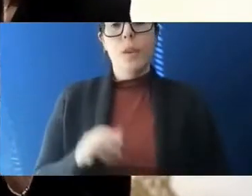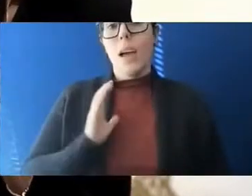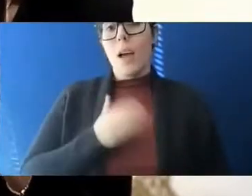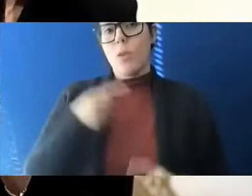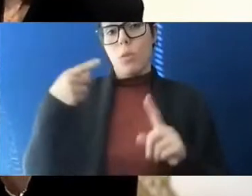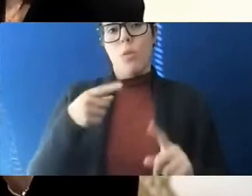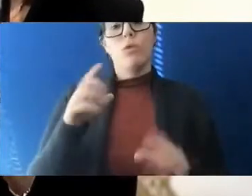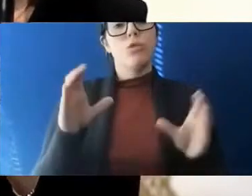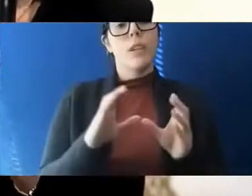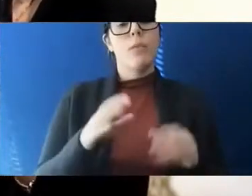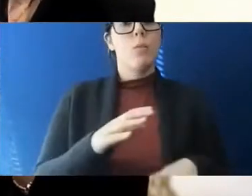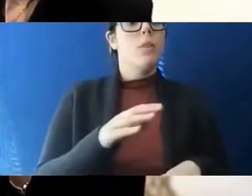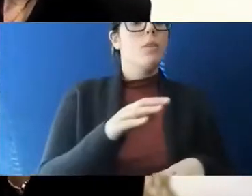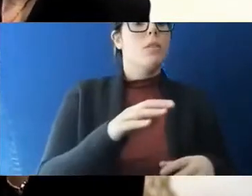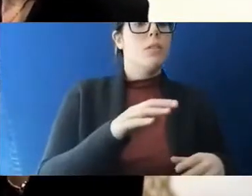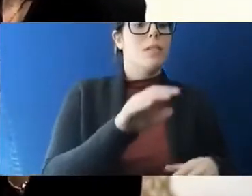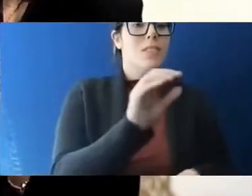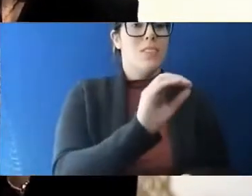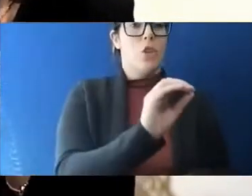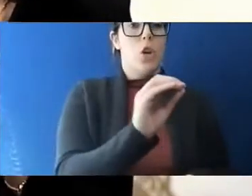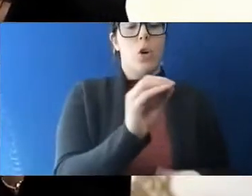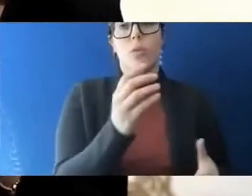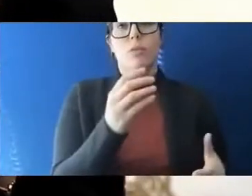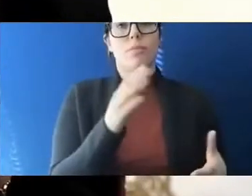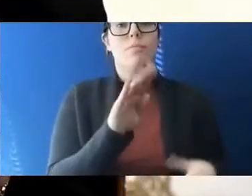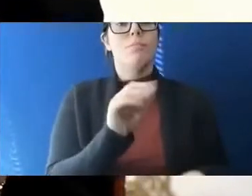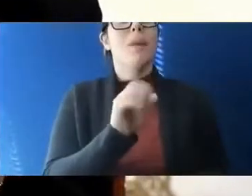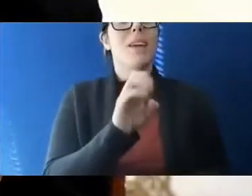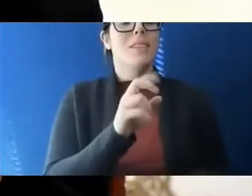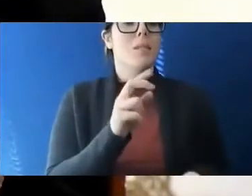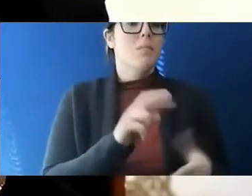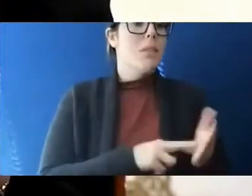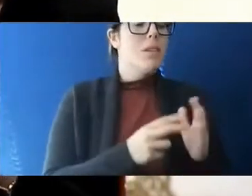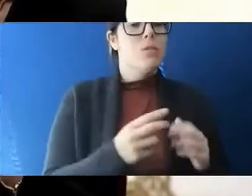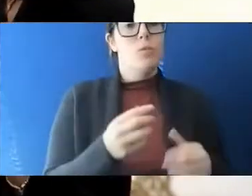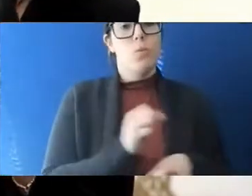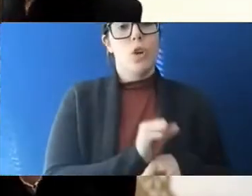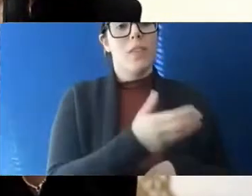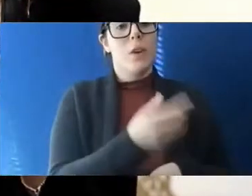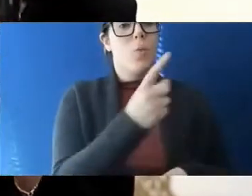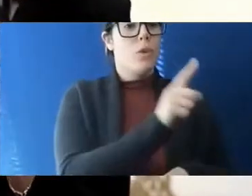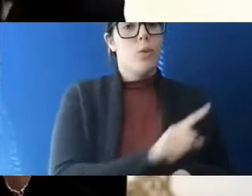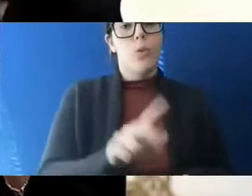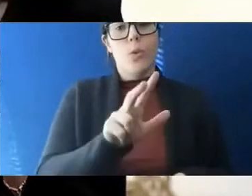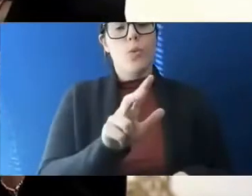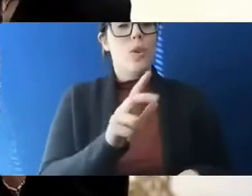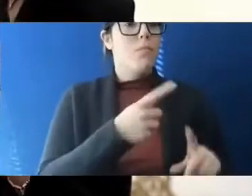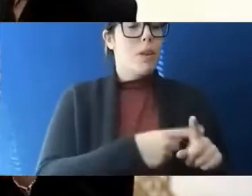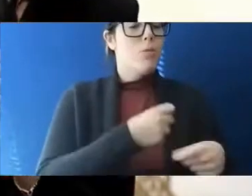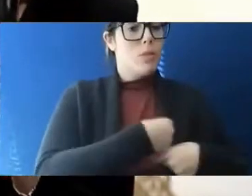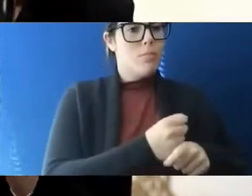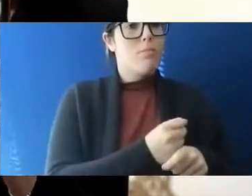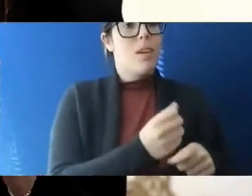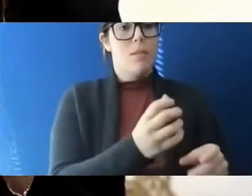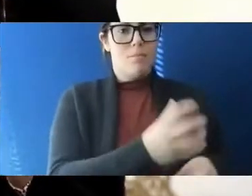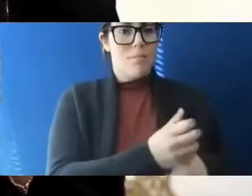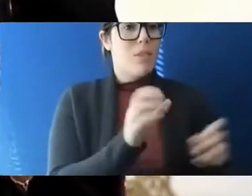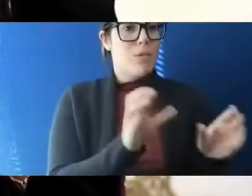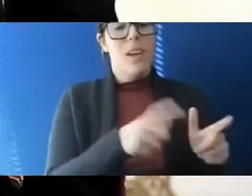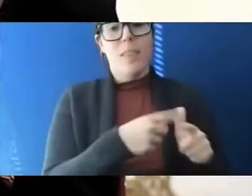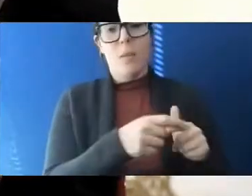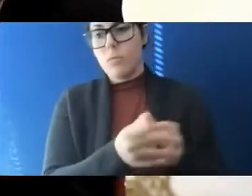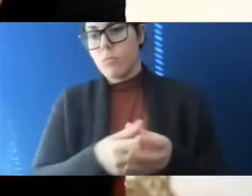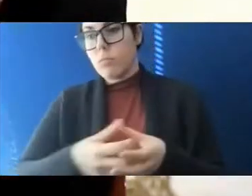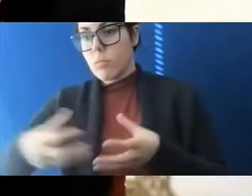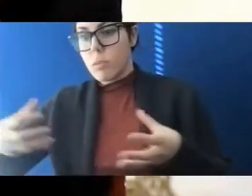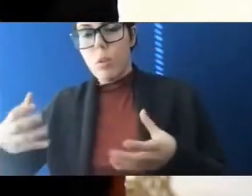from zero base within 3 to 8 months. You can get a certificate. And then we said, you know, to make it even more potent, let's build a consortium of companies. This is about the private